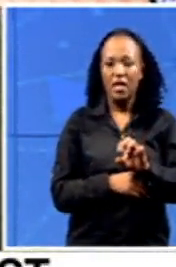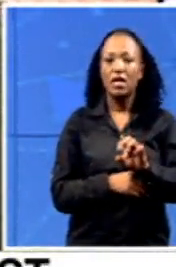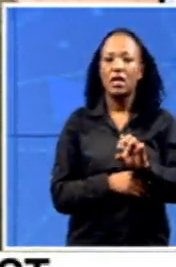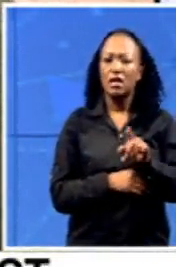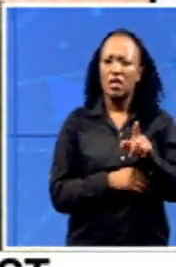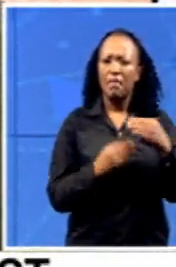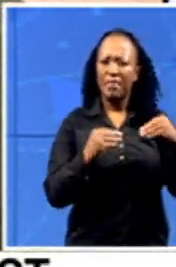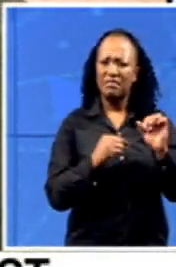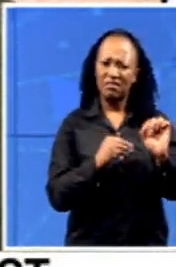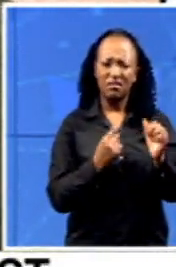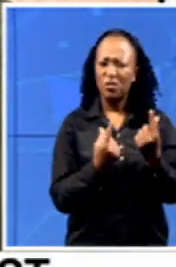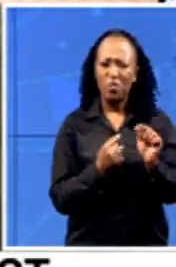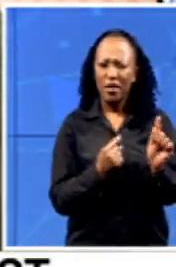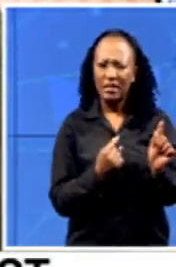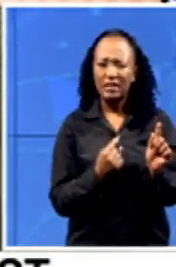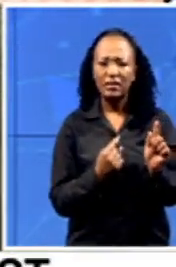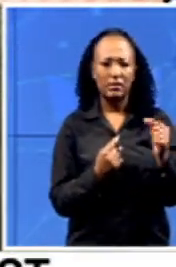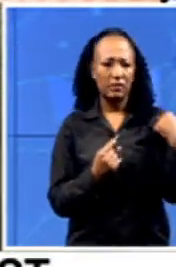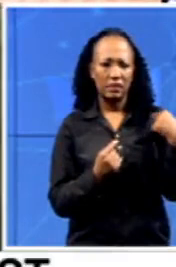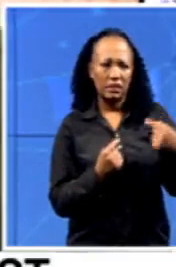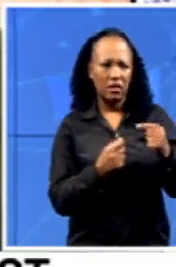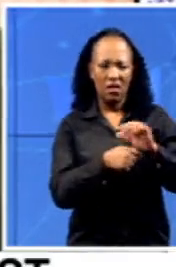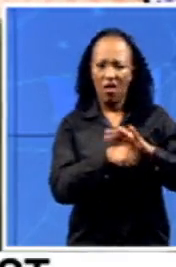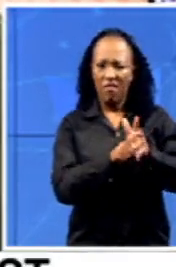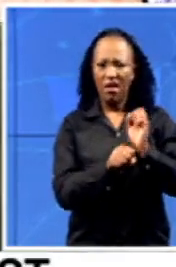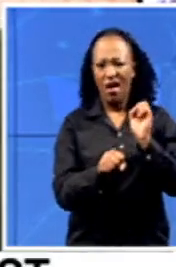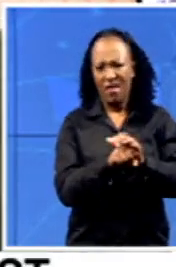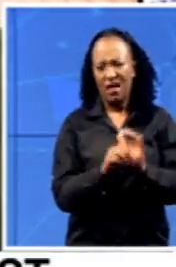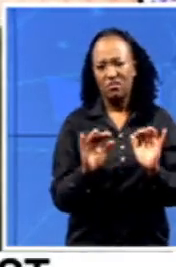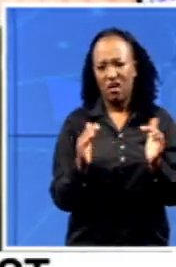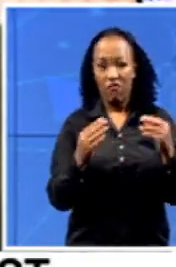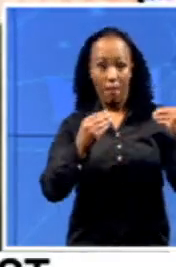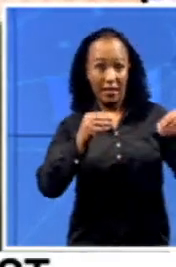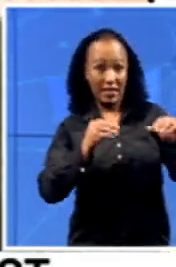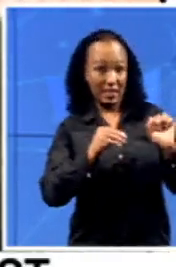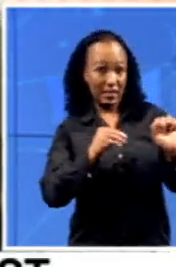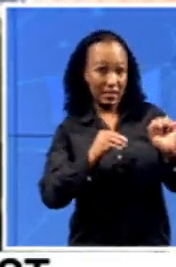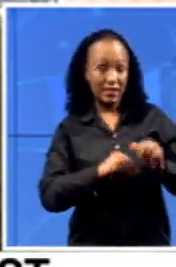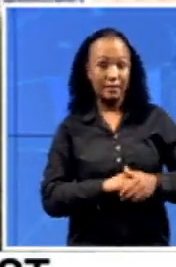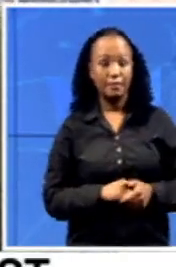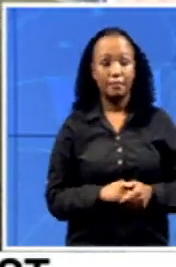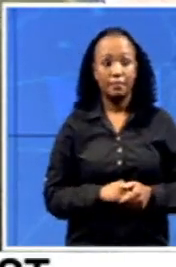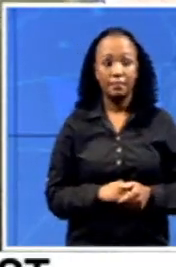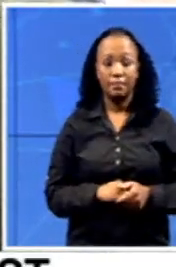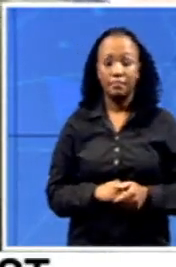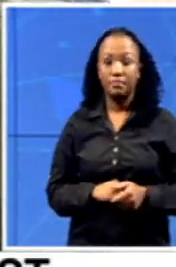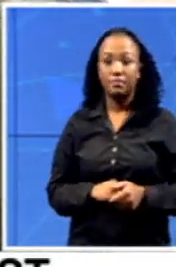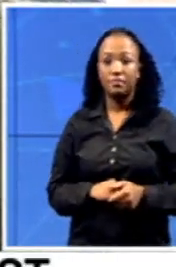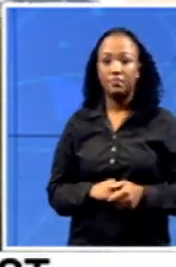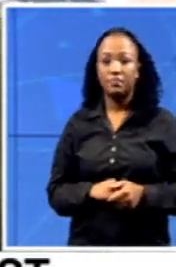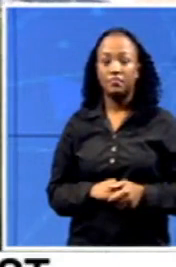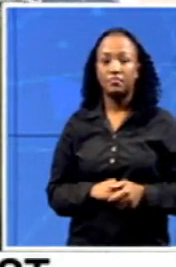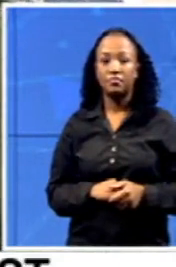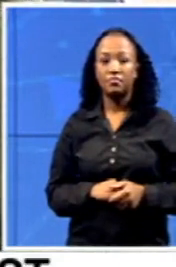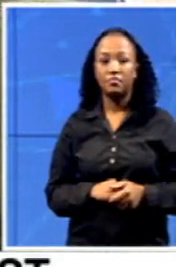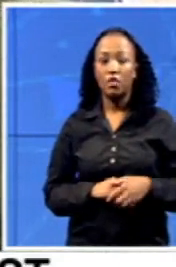your business, what you do, and how has COVID-19 lockdown affected you as a business? Right. We're